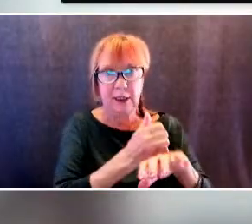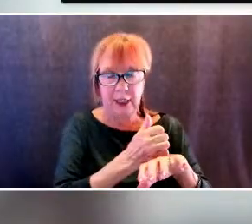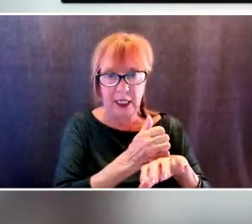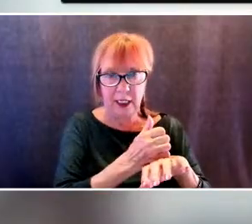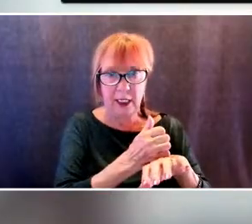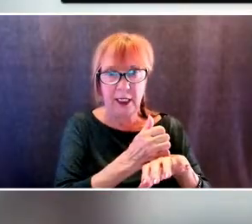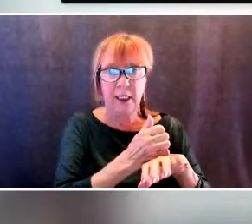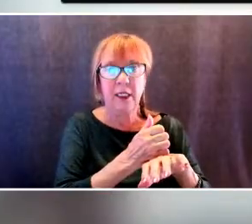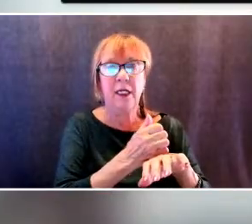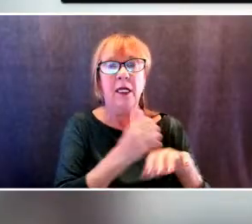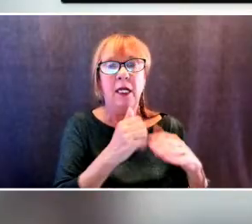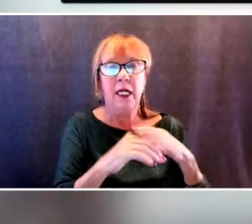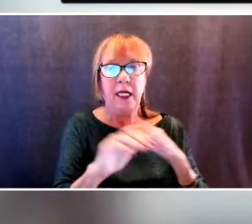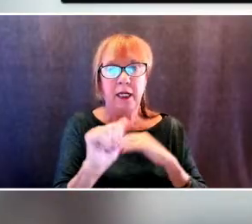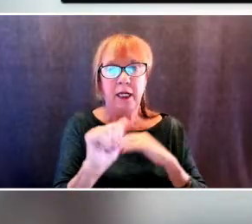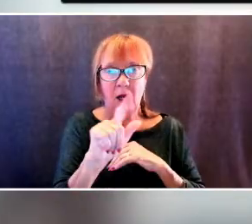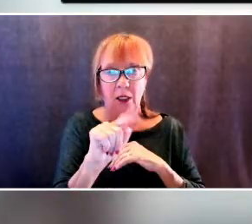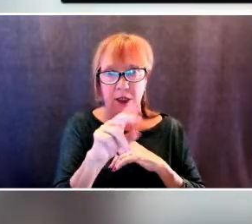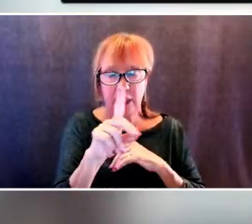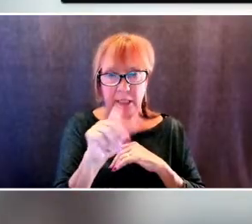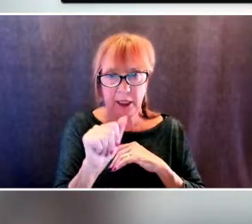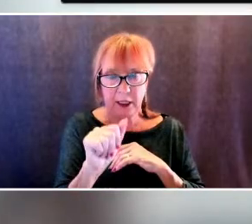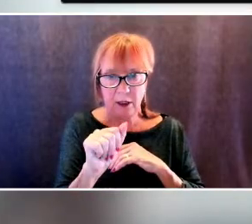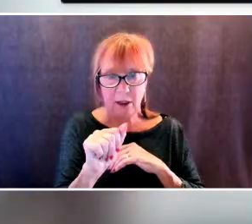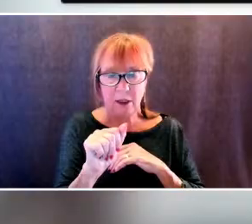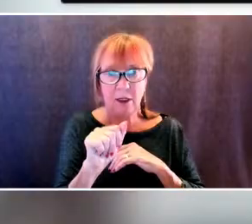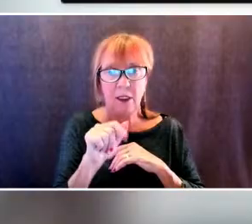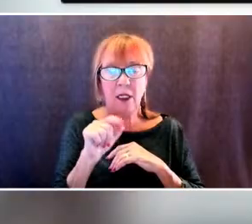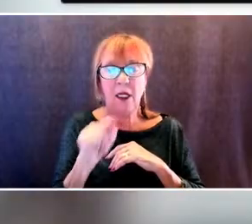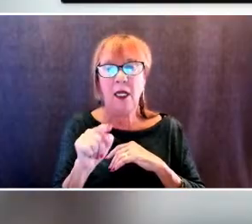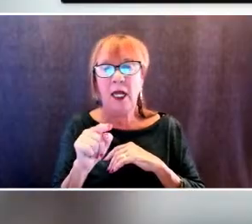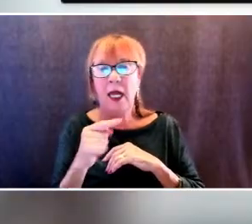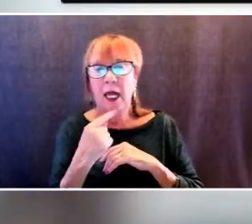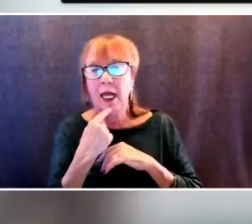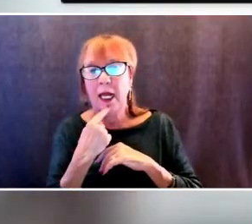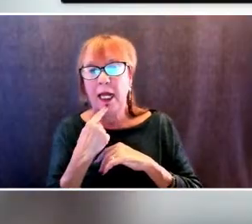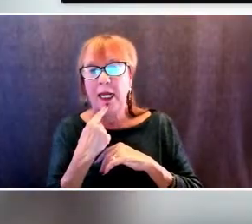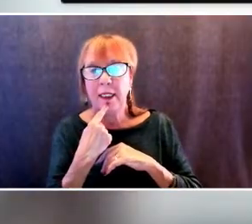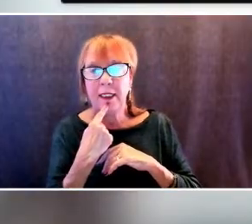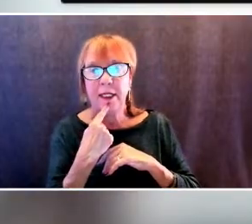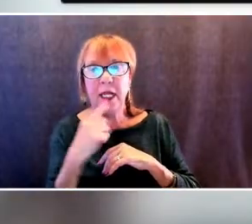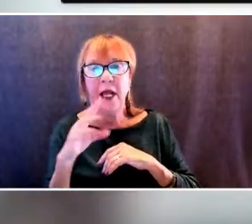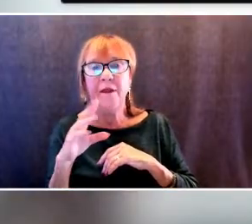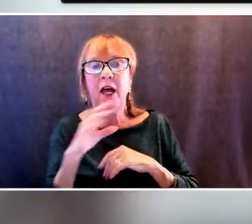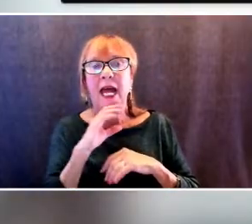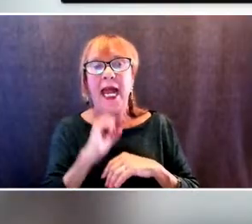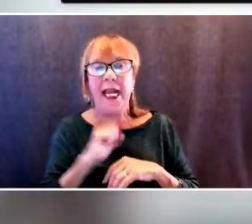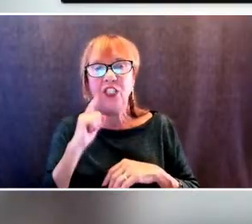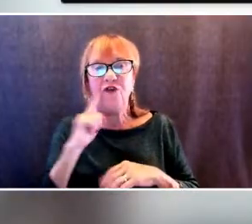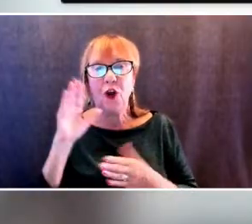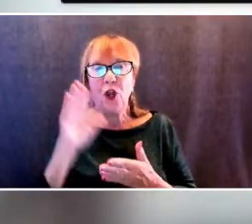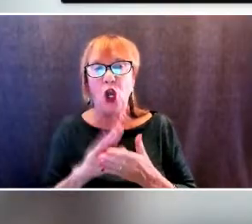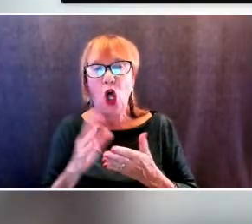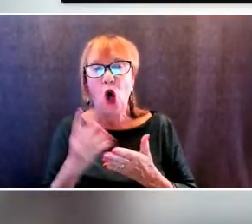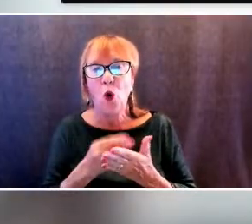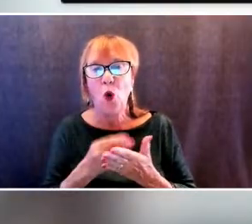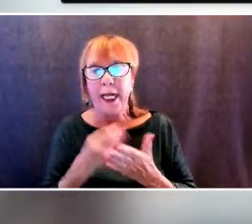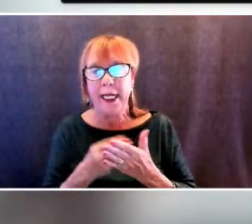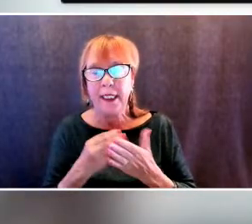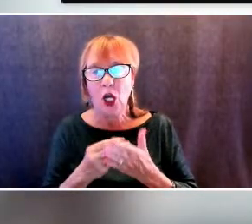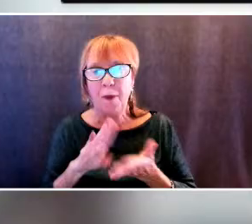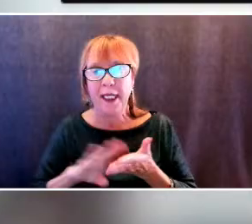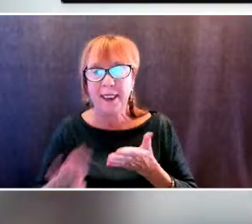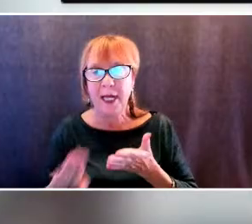I also wanted to note that the age for the low income exemption is 62. And if your home did burn